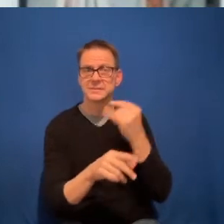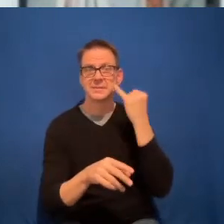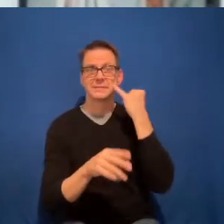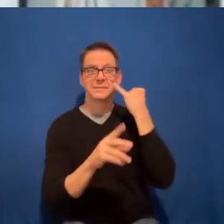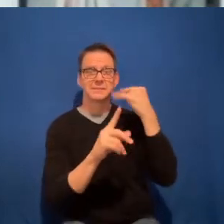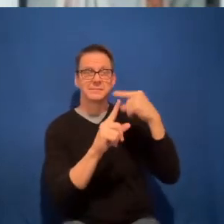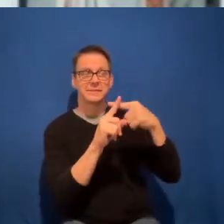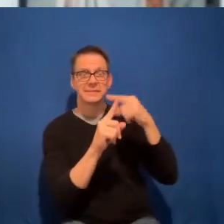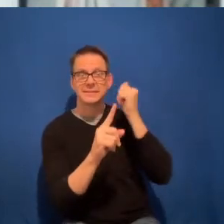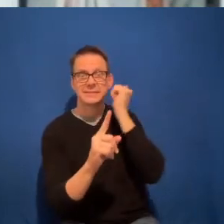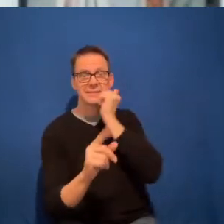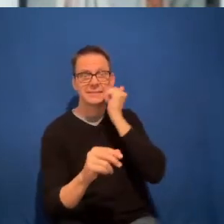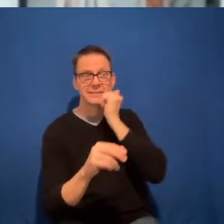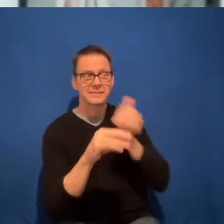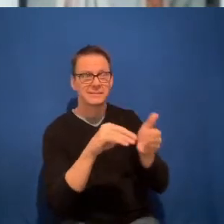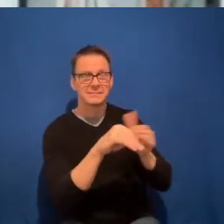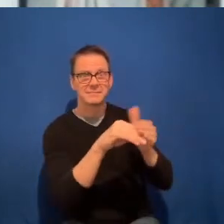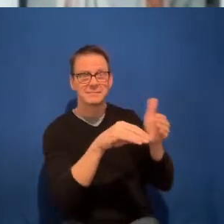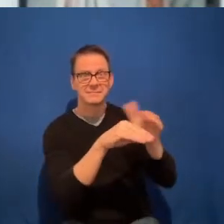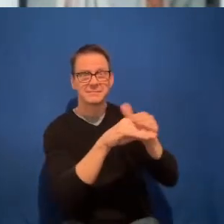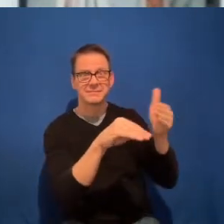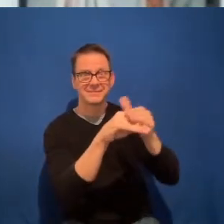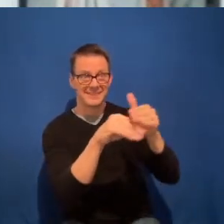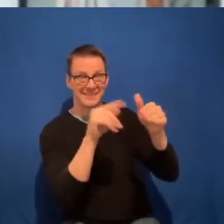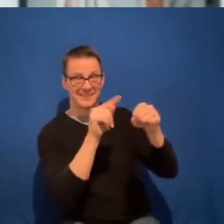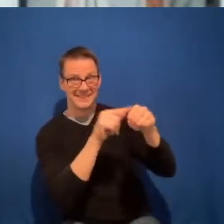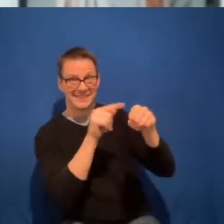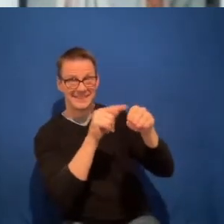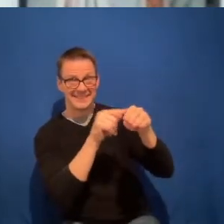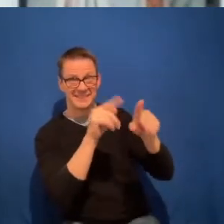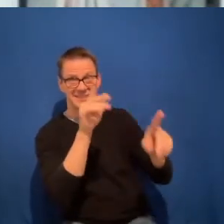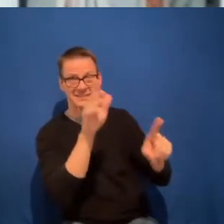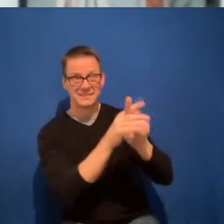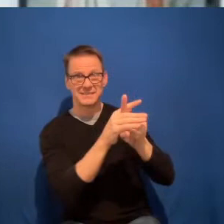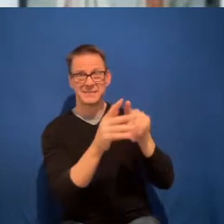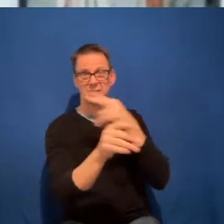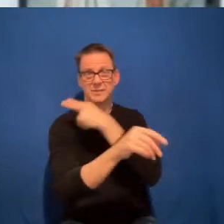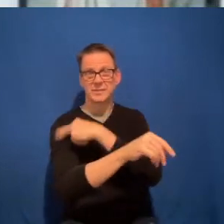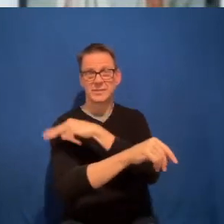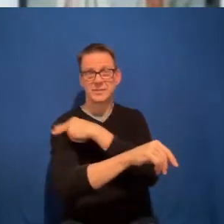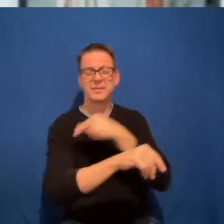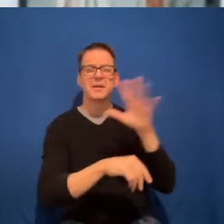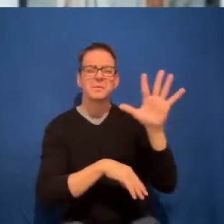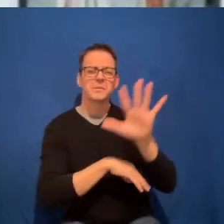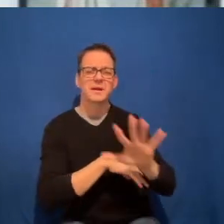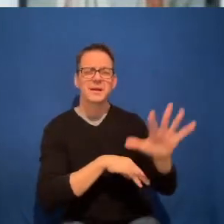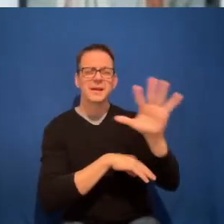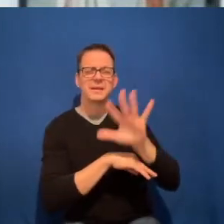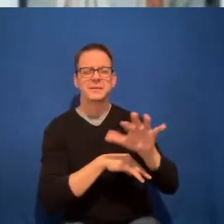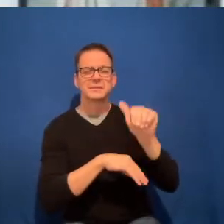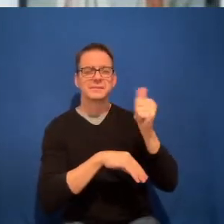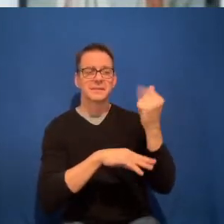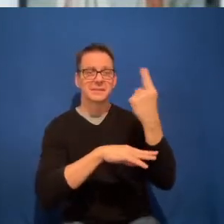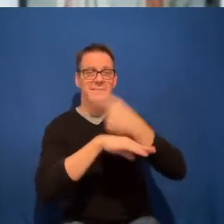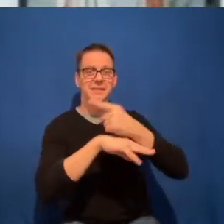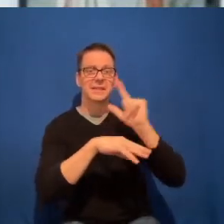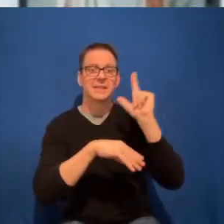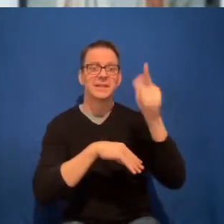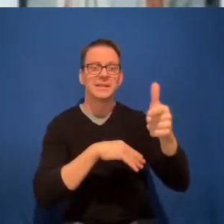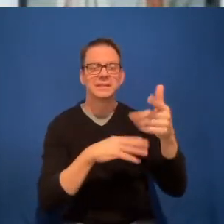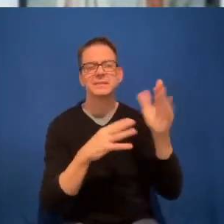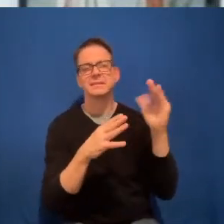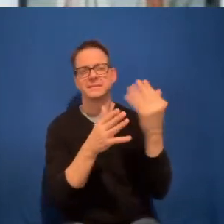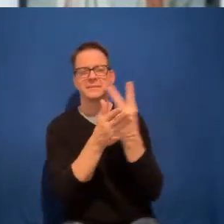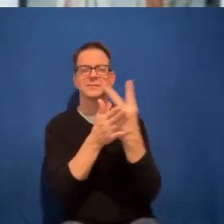and the positivity now, we won't see that reflected in hospitalizations and ICUs for about another 10 days to 2 weeks.